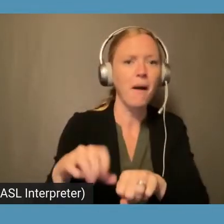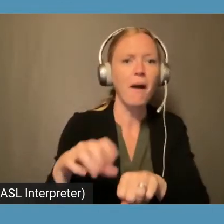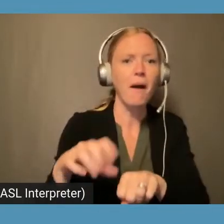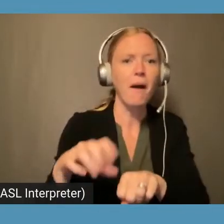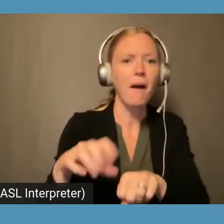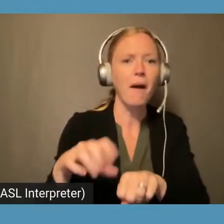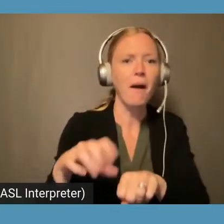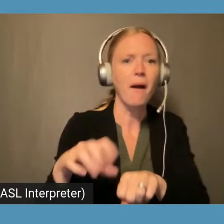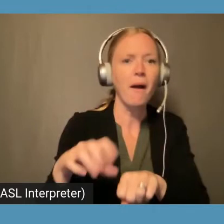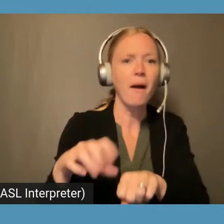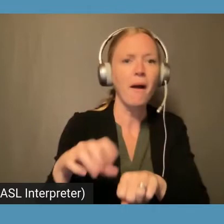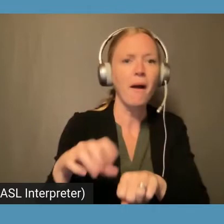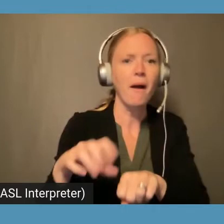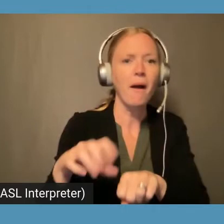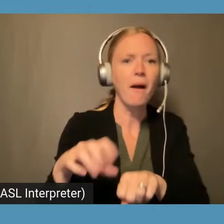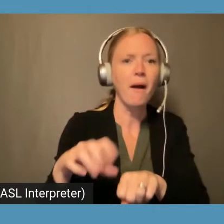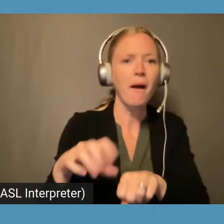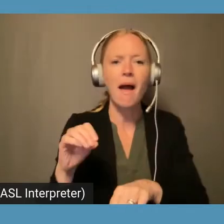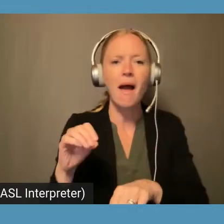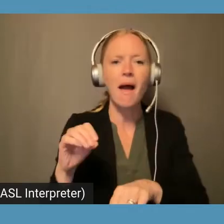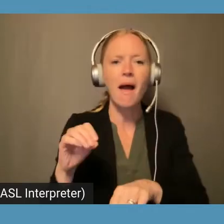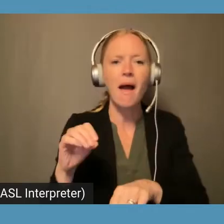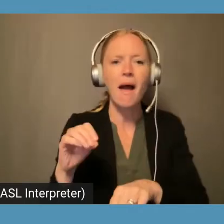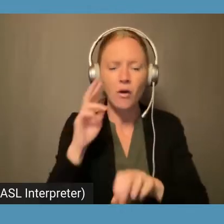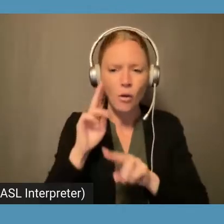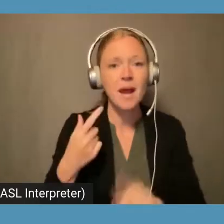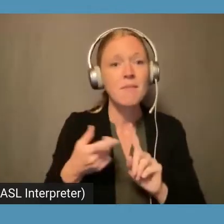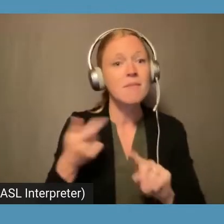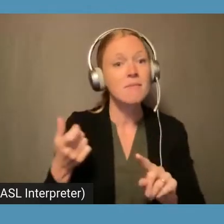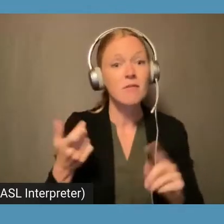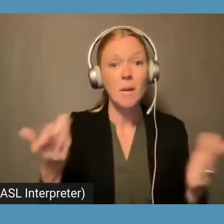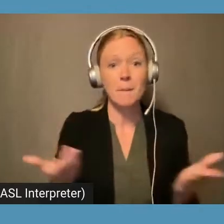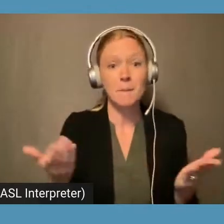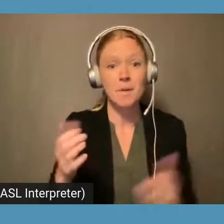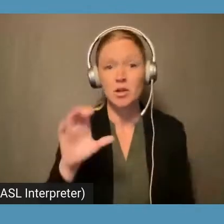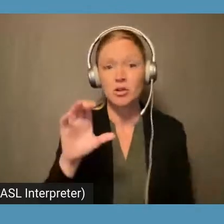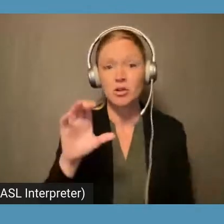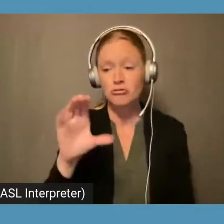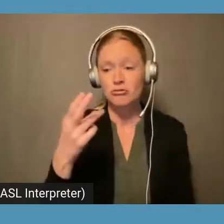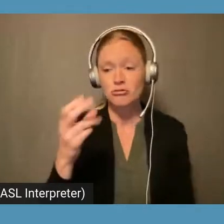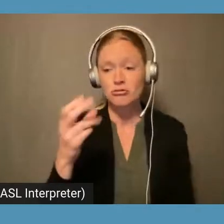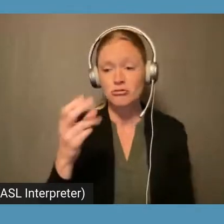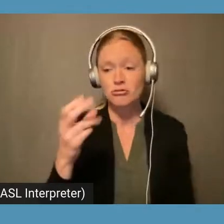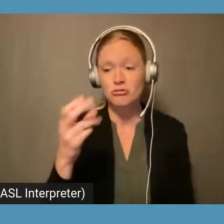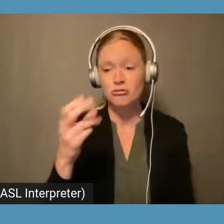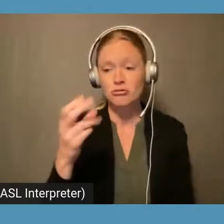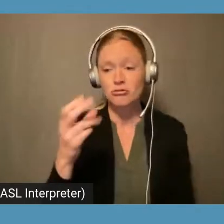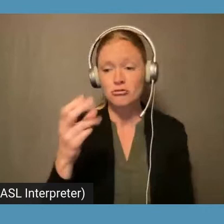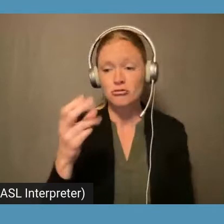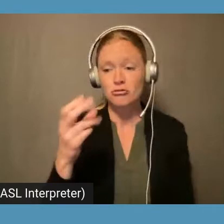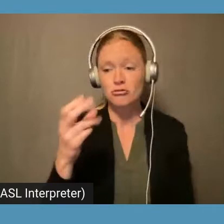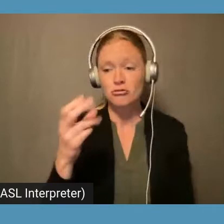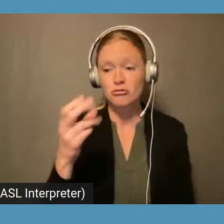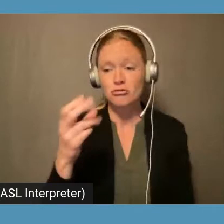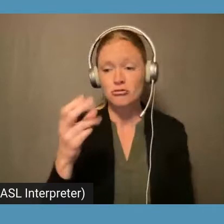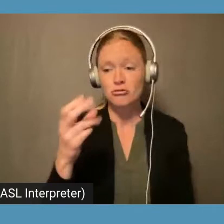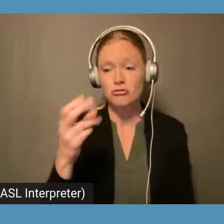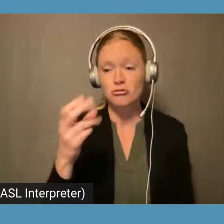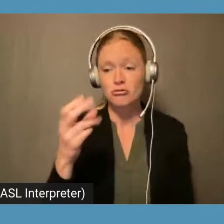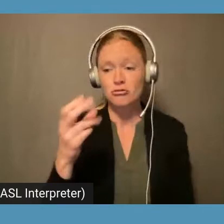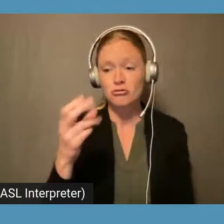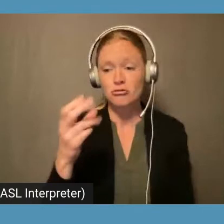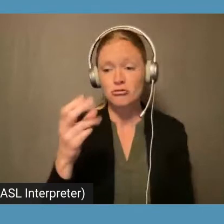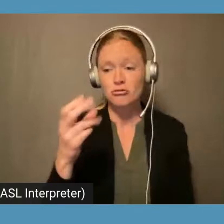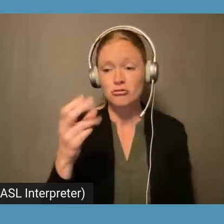Today, I am back home and speaking to you from Charleston, South Carolina, the historical homelands of the Natchez-Cusco